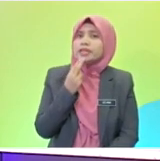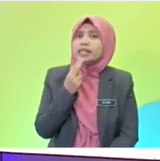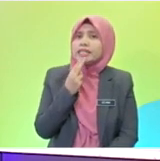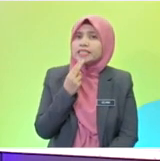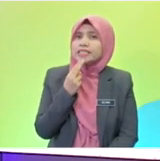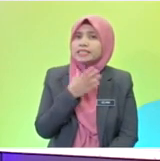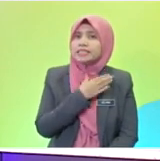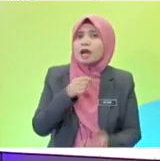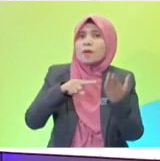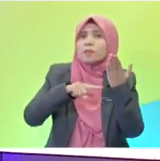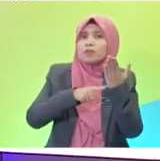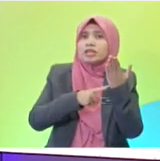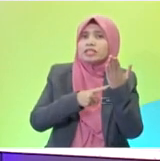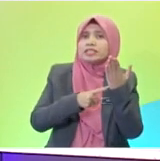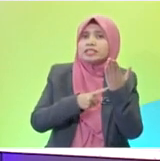H.